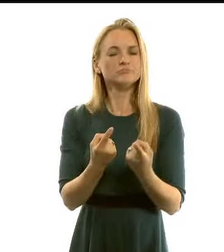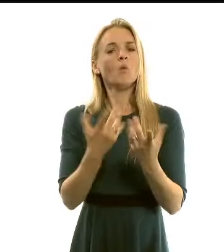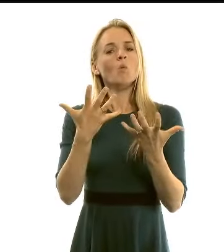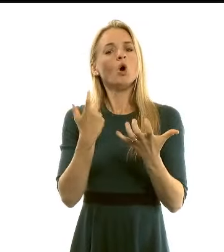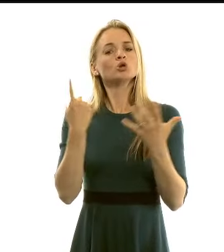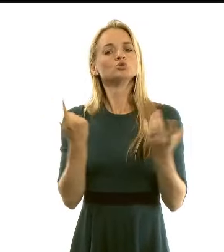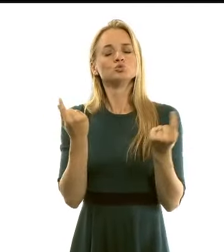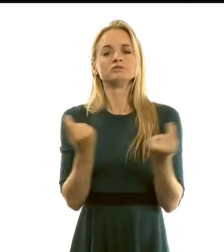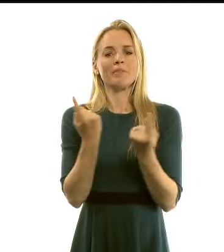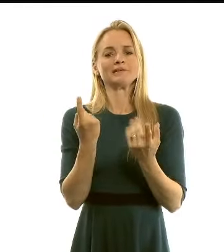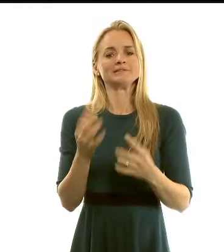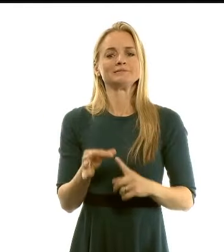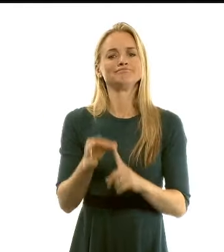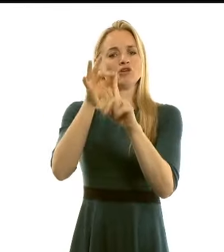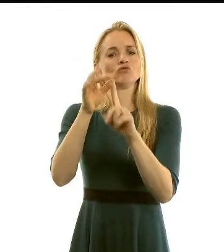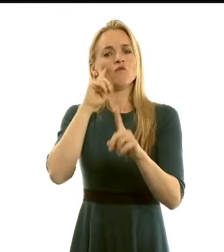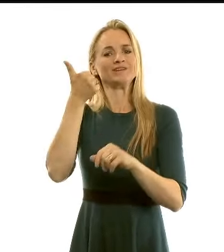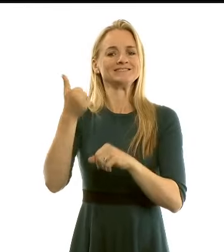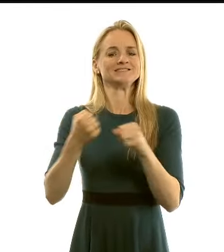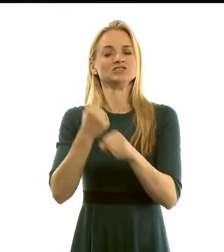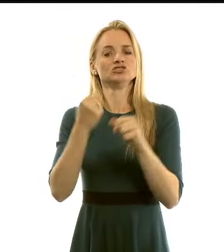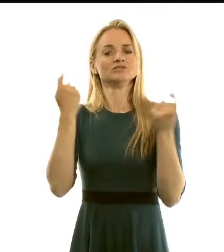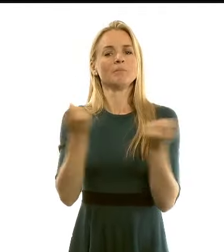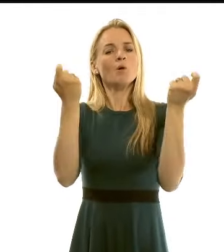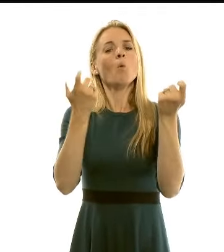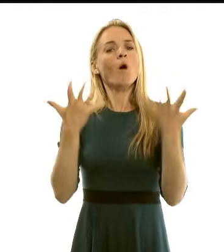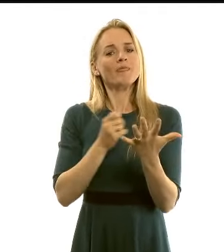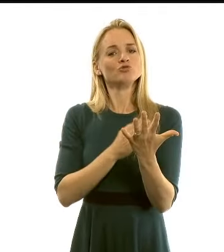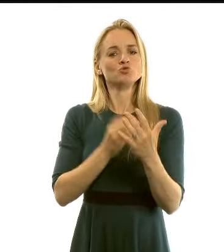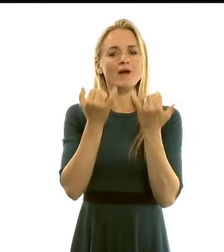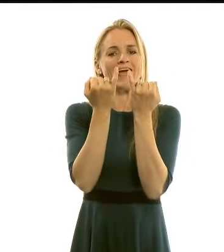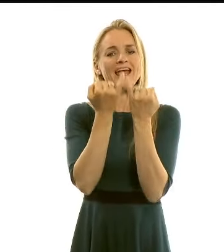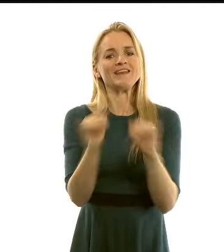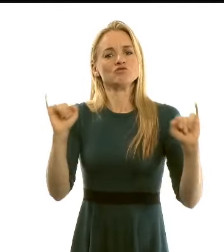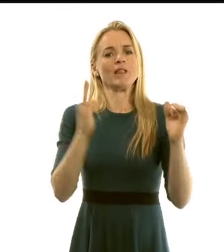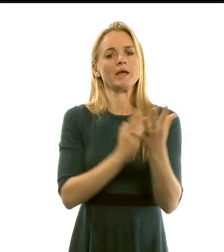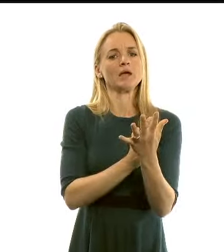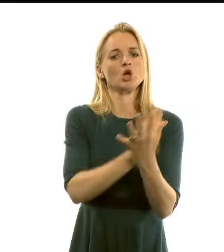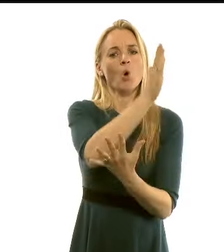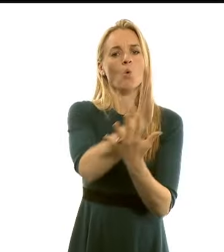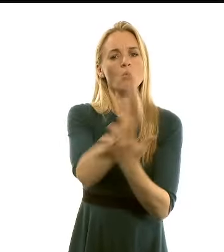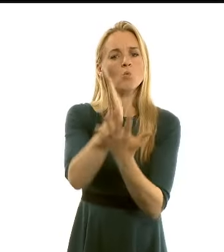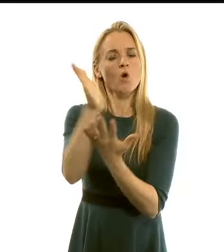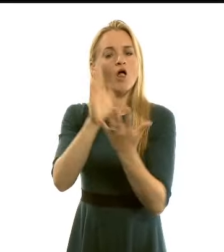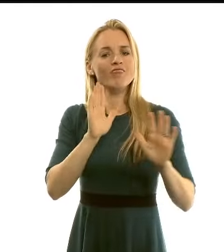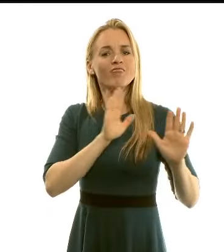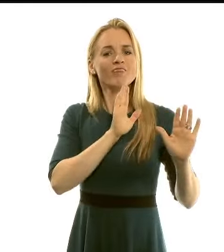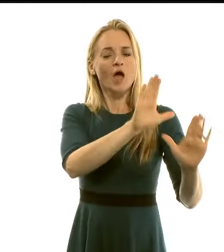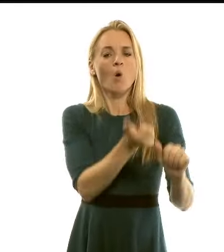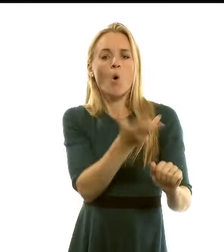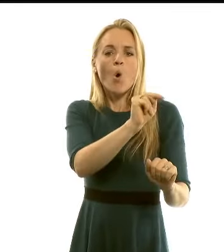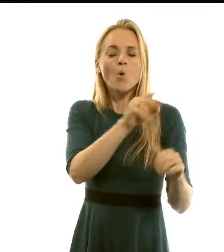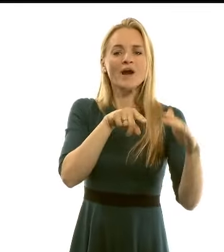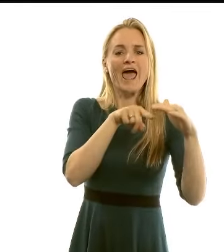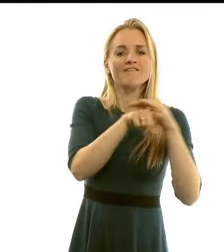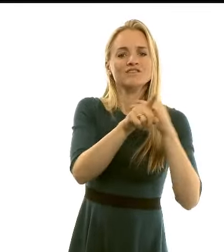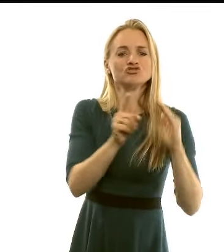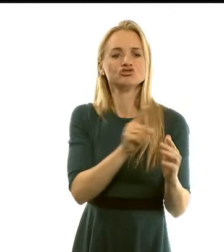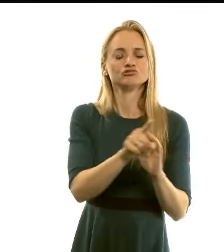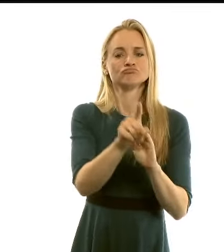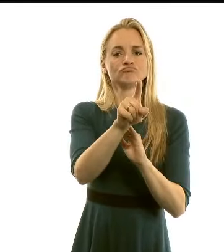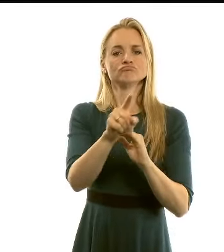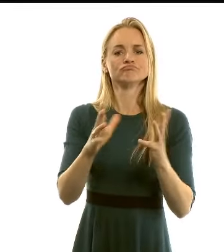So we wanted to send them off on their own adventures to find out their own passions. And we look back on 10 years of Lego Friends, that's over 450 models.